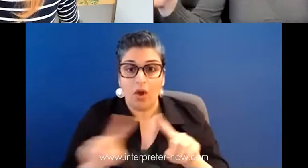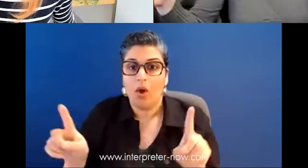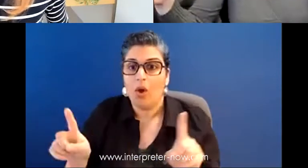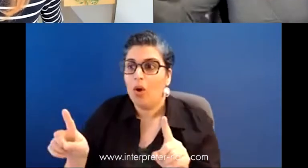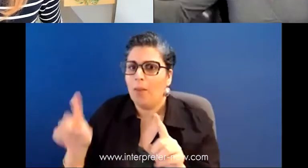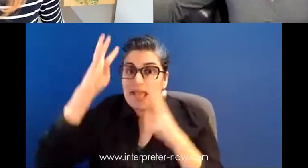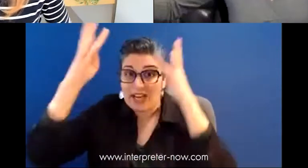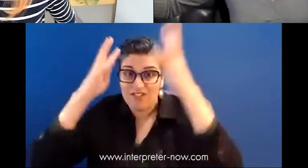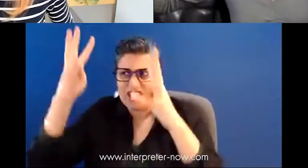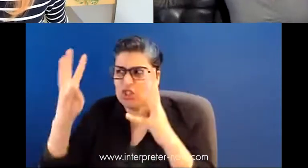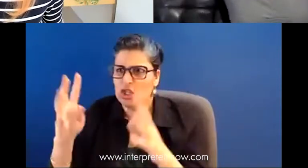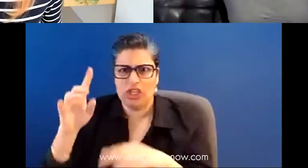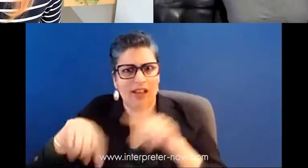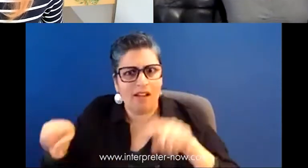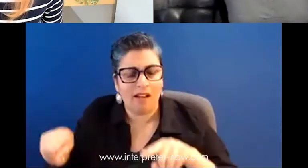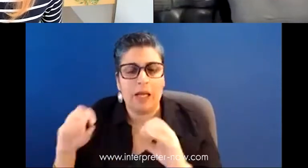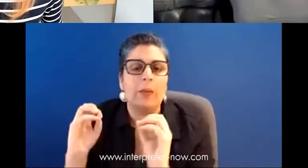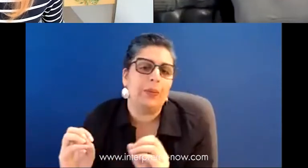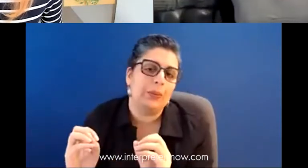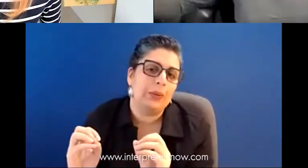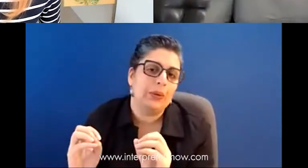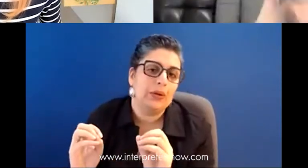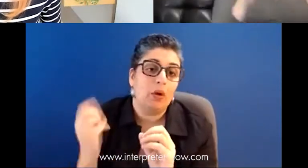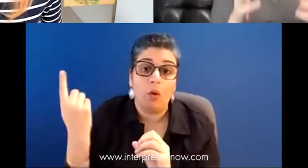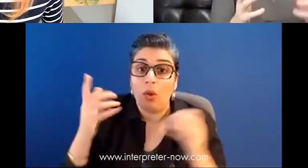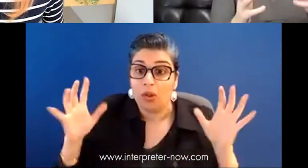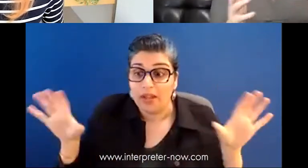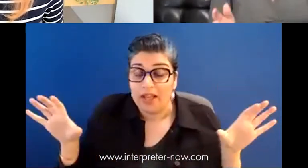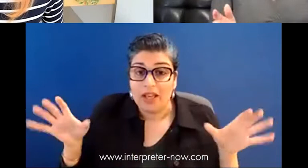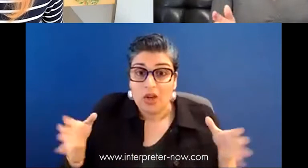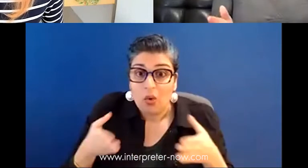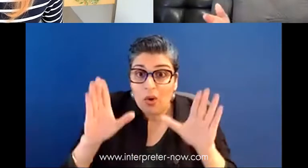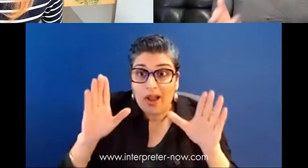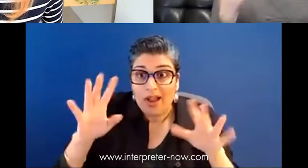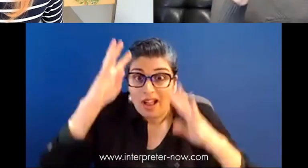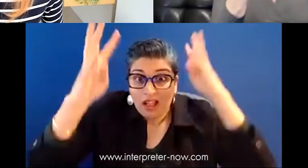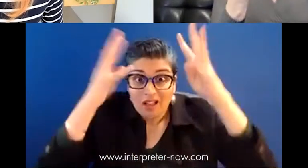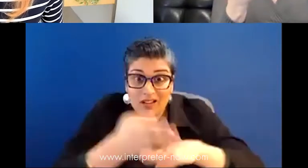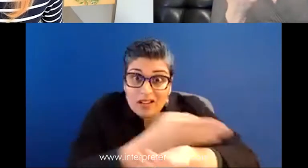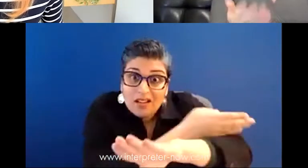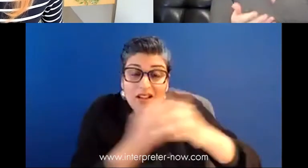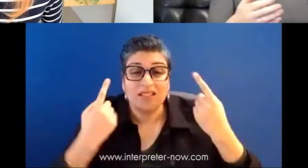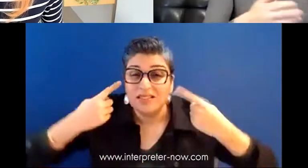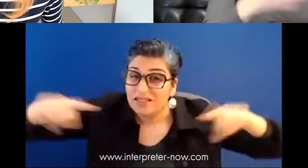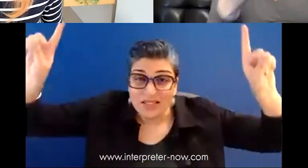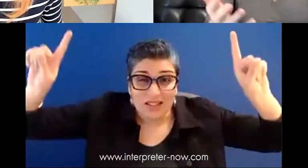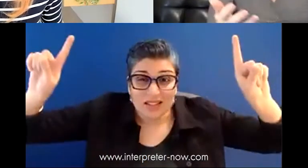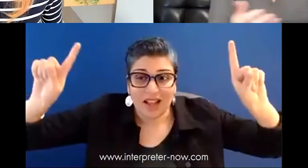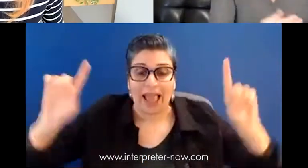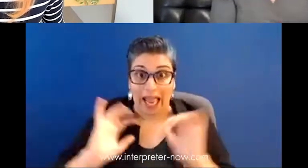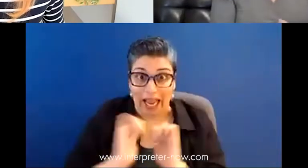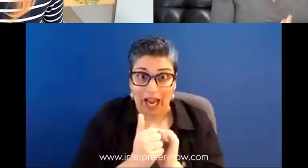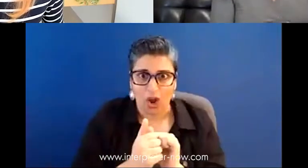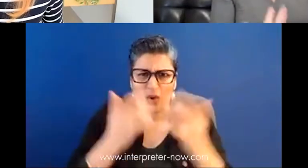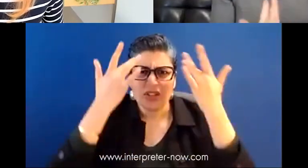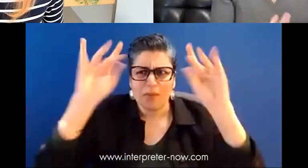right? The only way you can do it is get a whole bunch of smart people together and smash them into one another and just cross your fingers, right? The way we wrote it